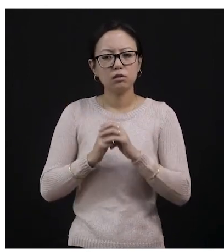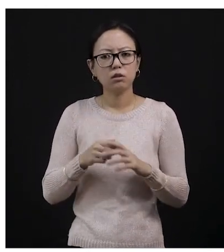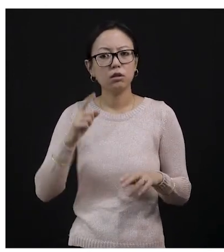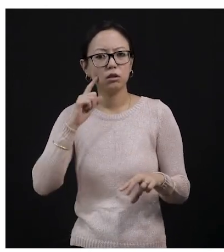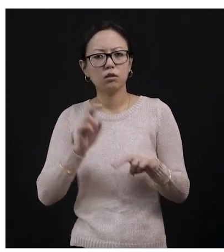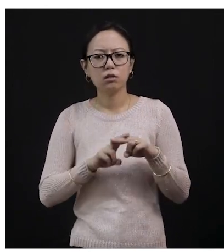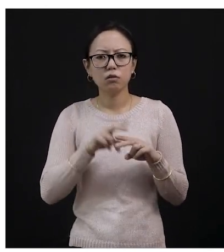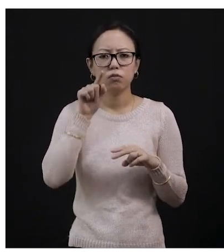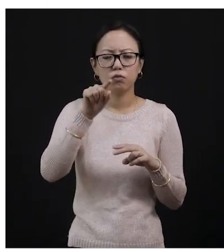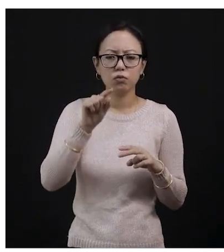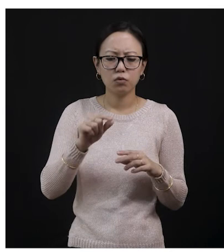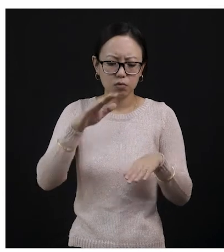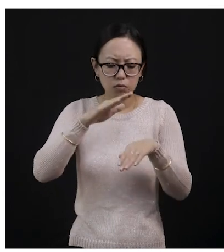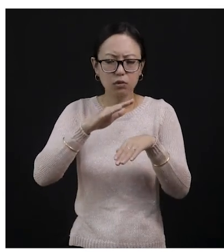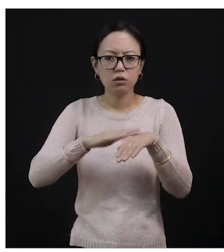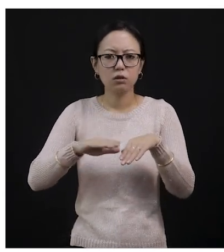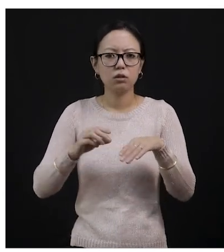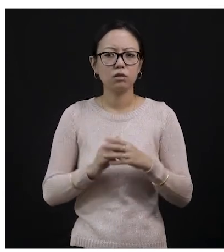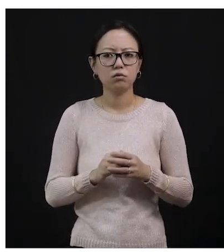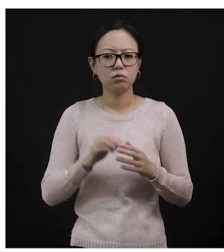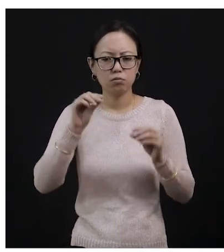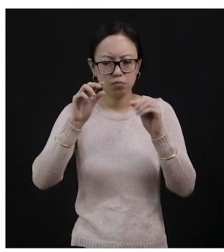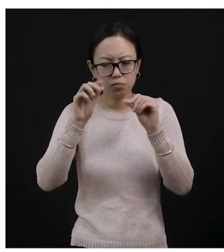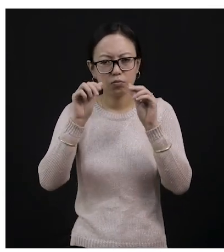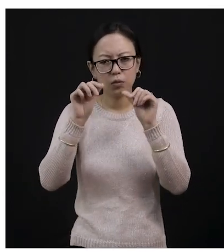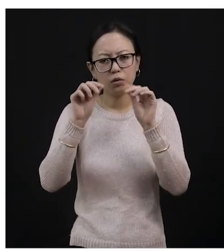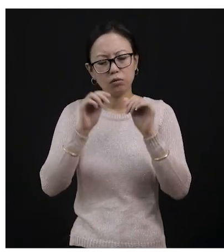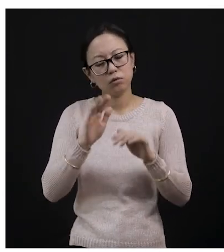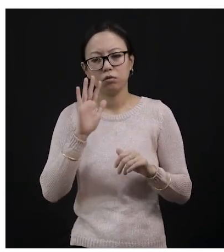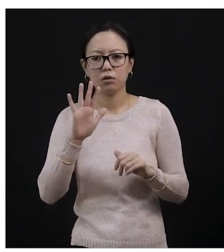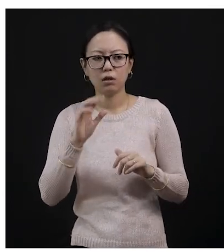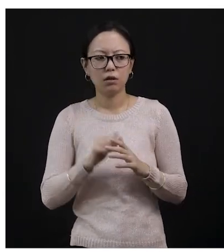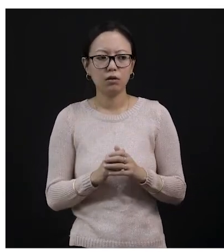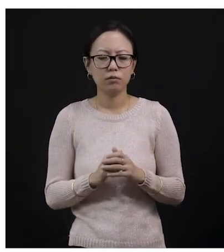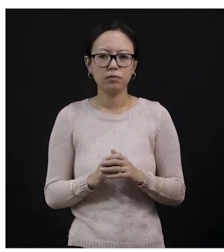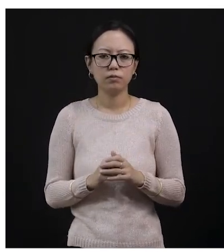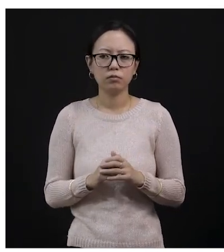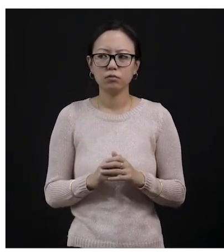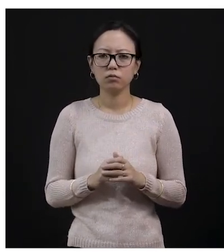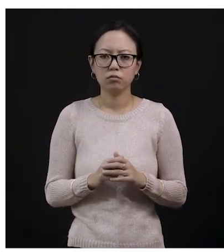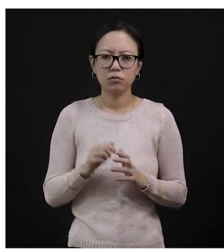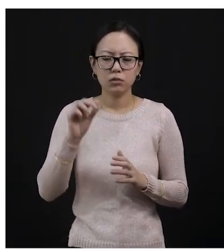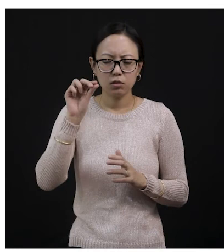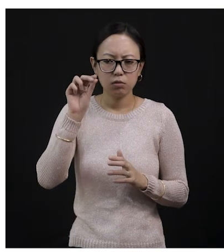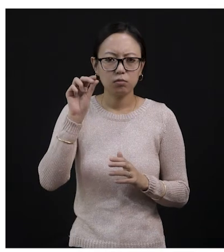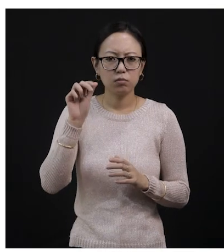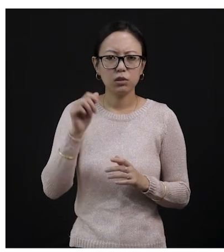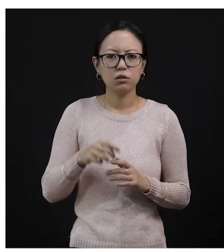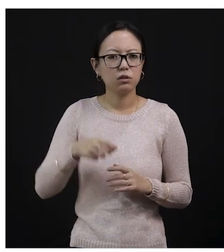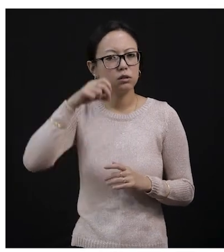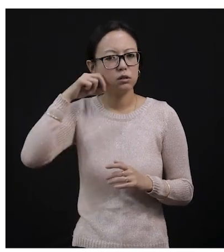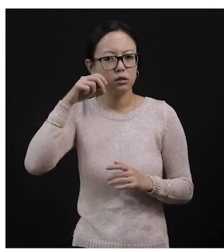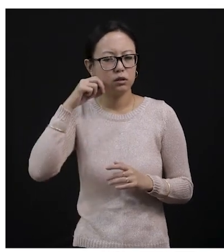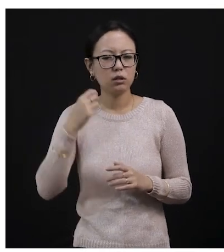part. Yes, if you touch this anther, your fingers will be stuck with those yellow